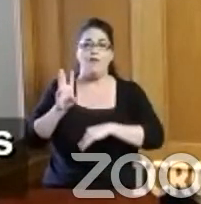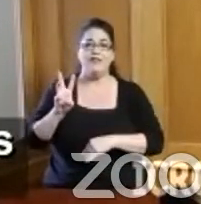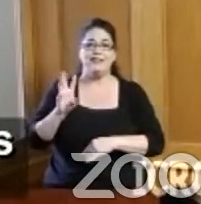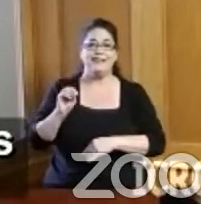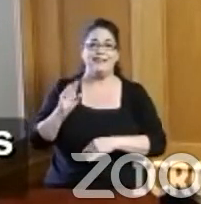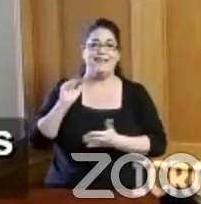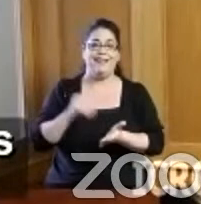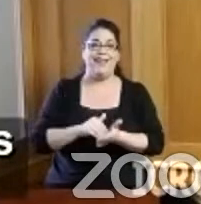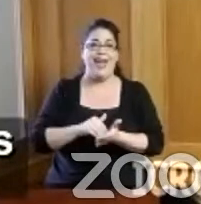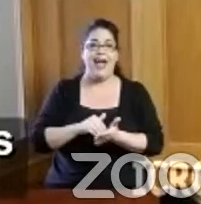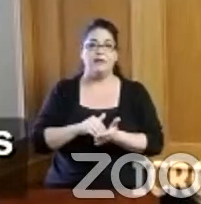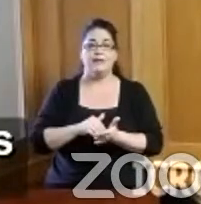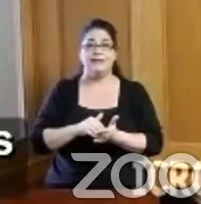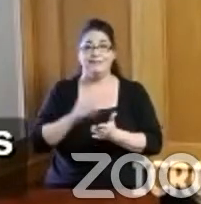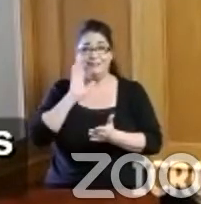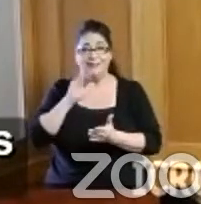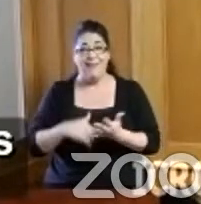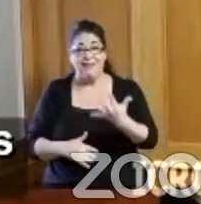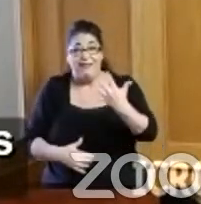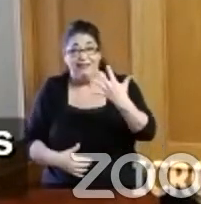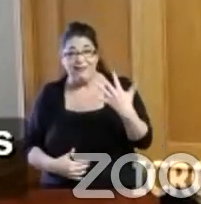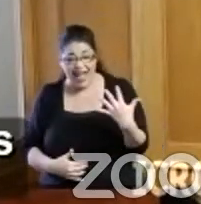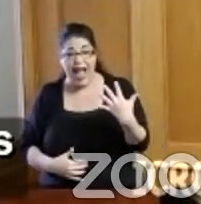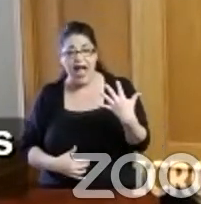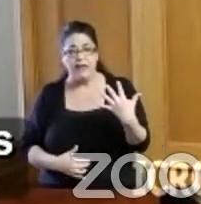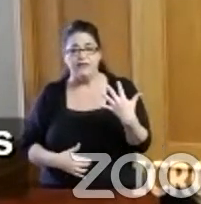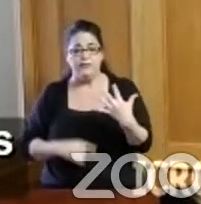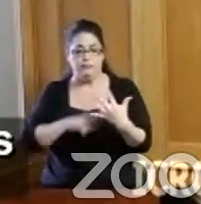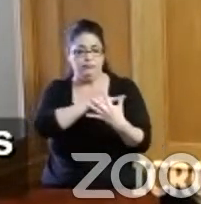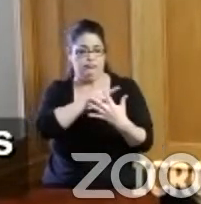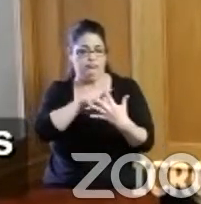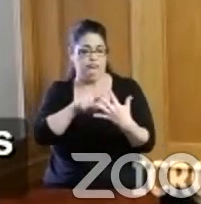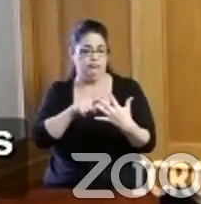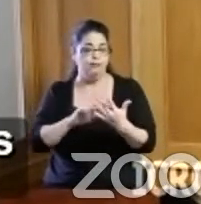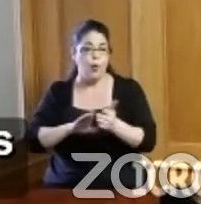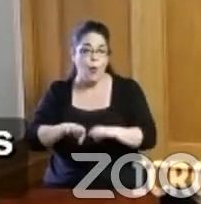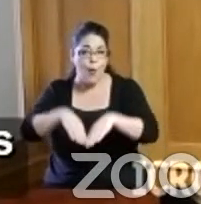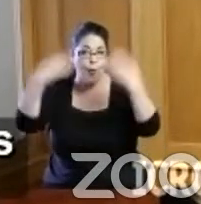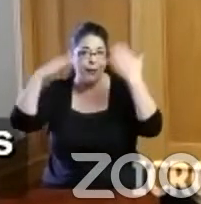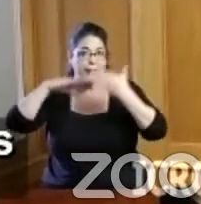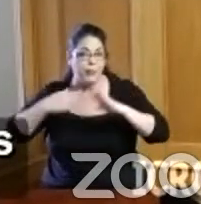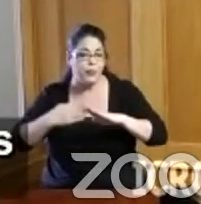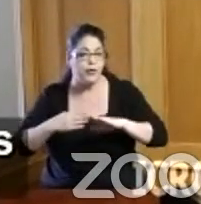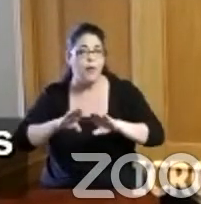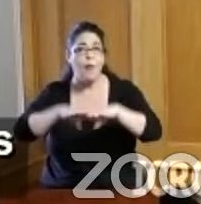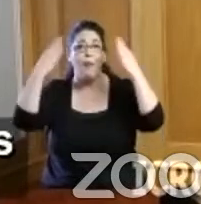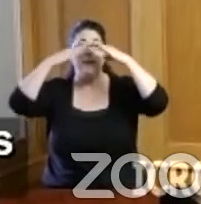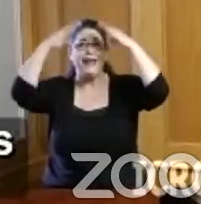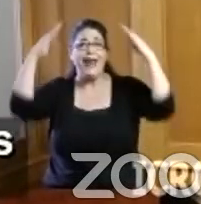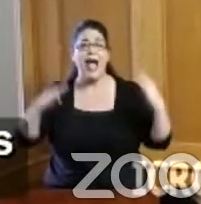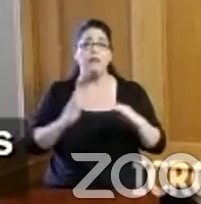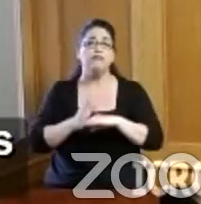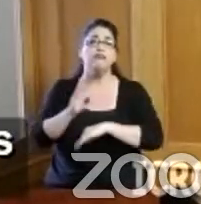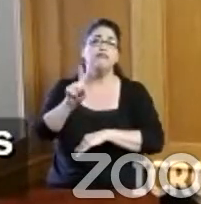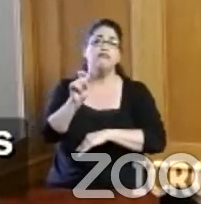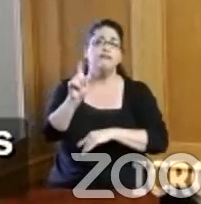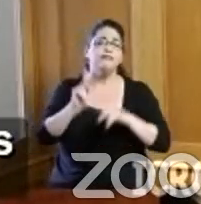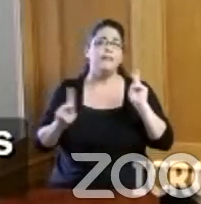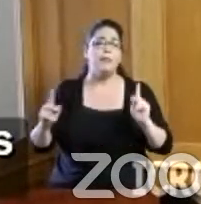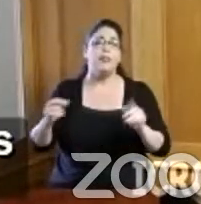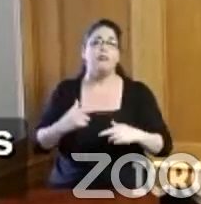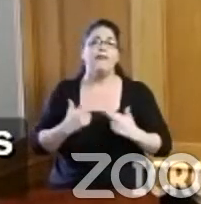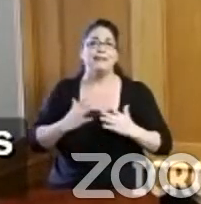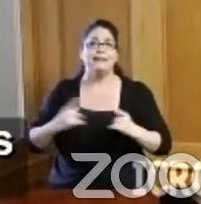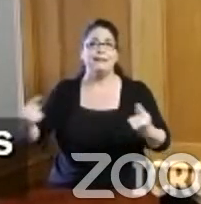had five hearings on the matter. We had an open house with near 100 residents. And what stands out